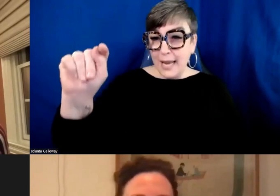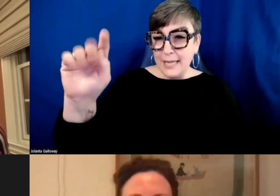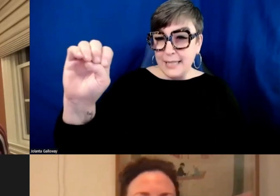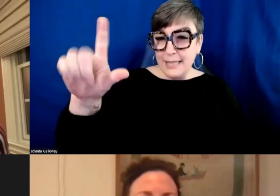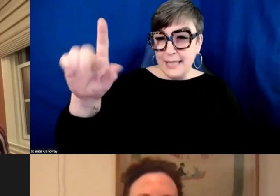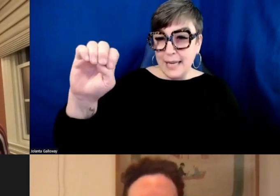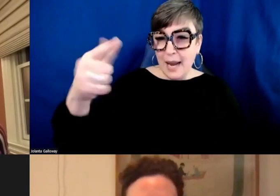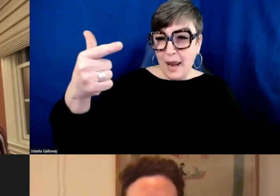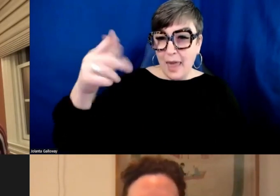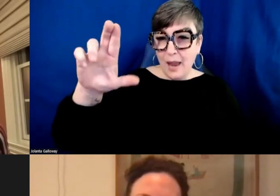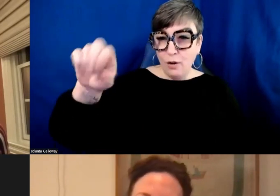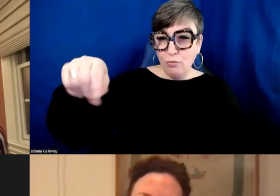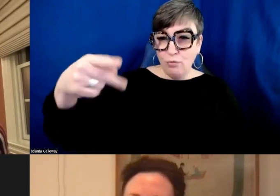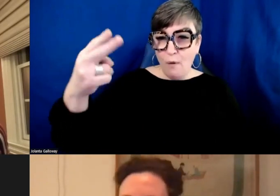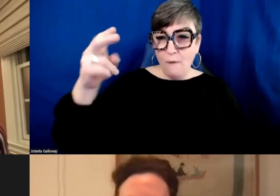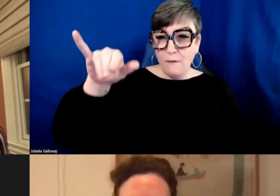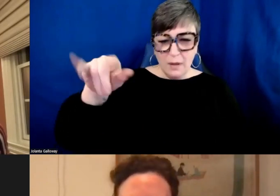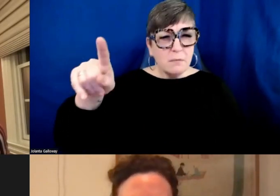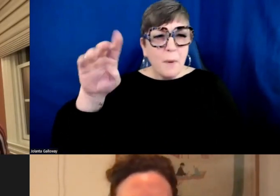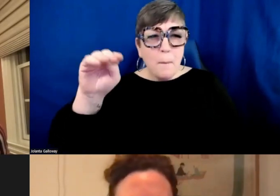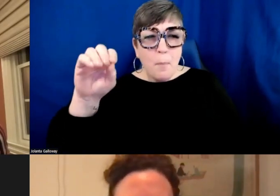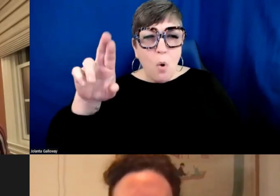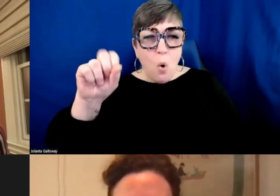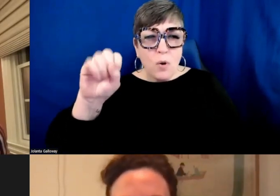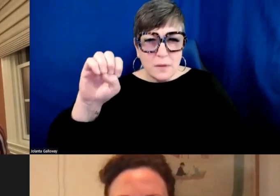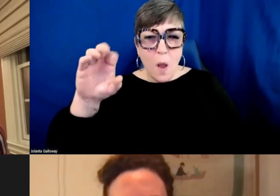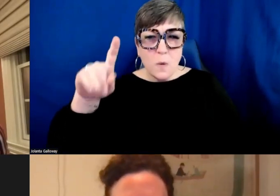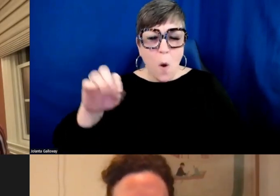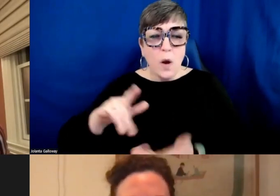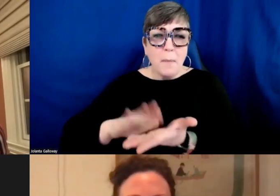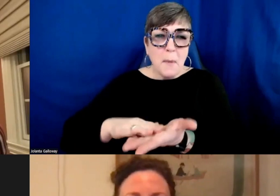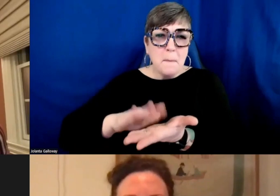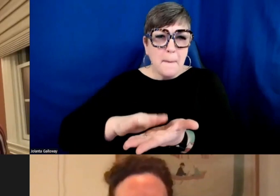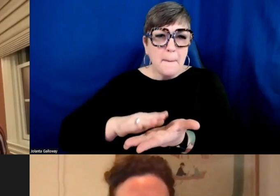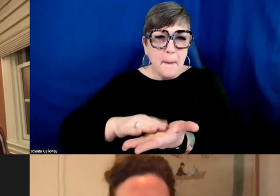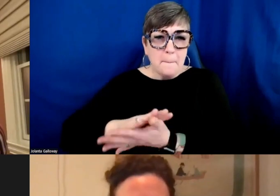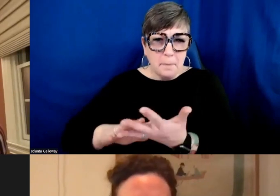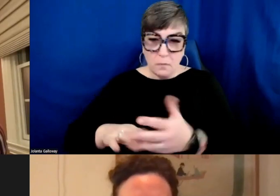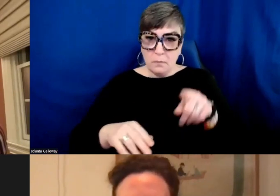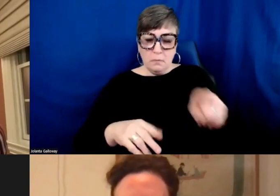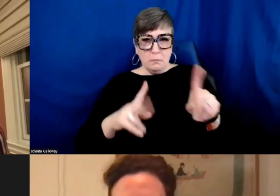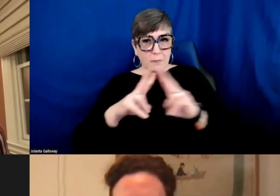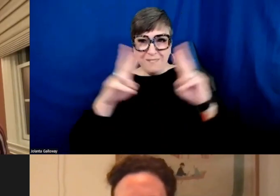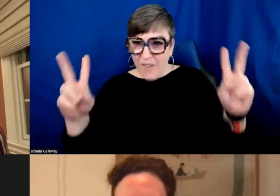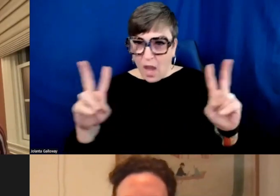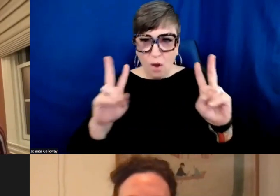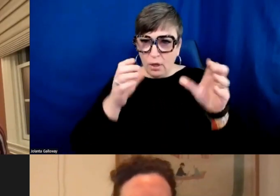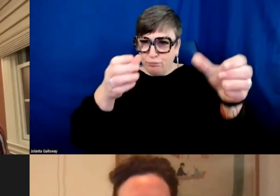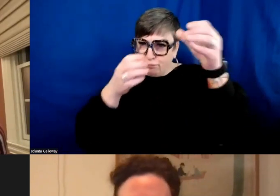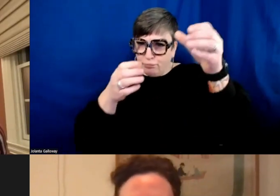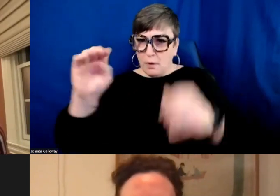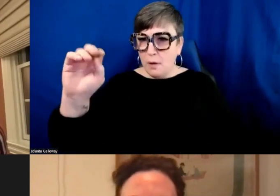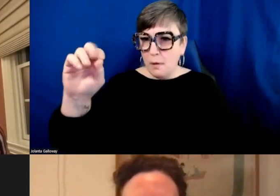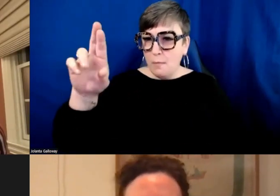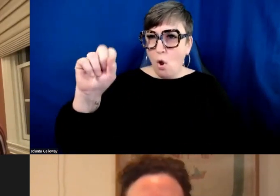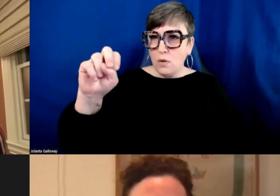beyond his second wife and beyond that little anecdote about a proposal, he was very well-versed in Morse code and used